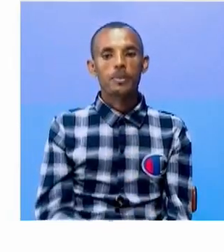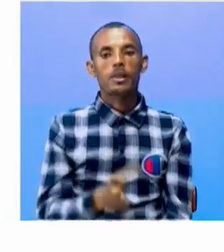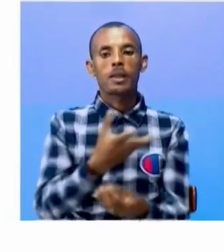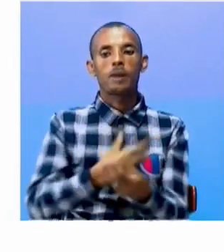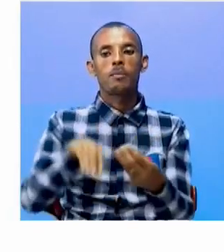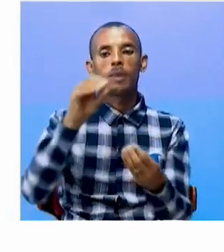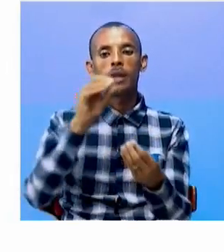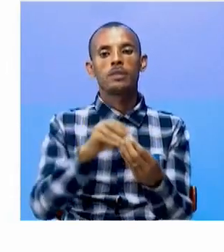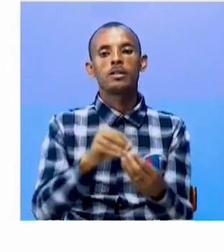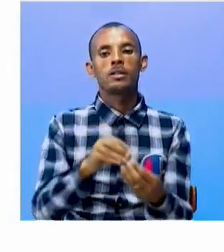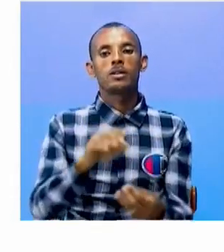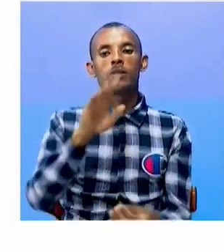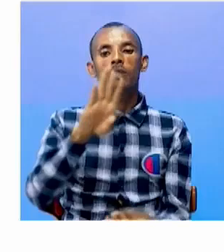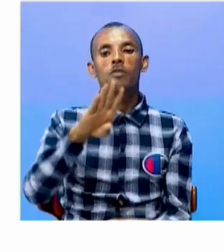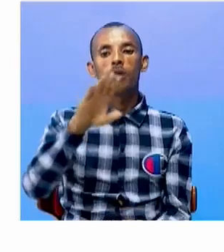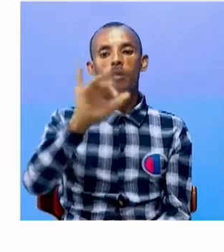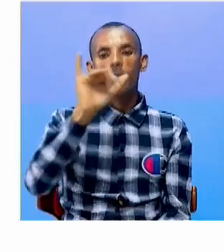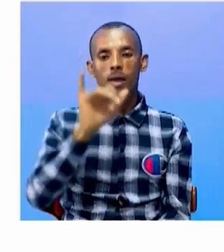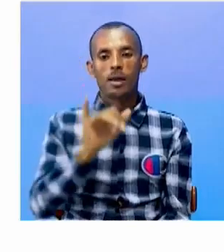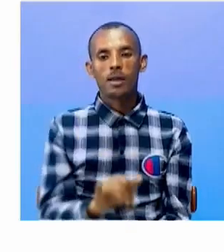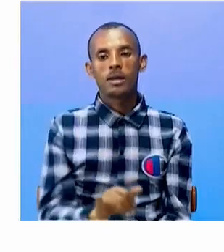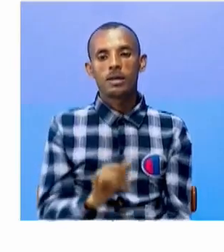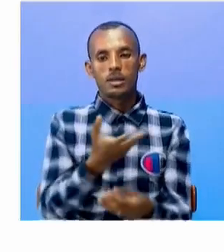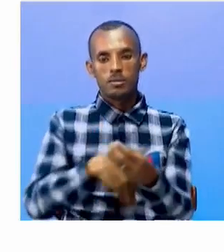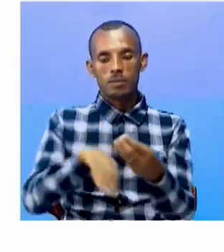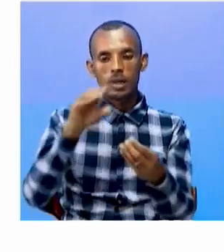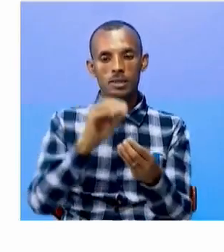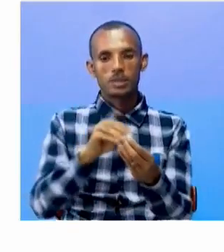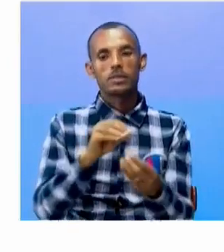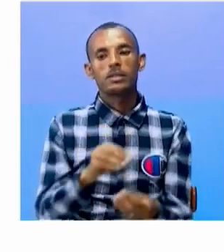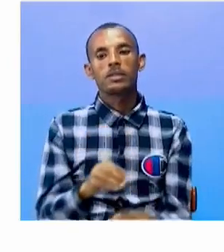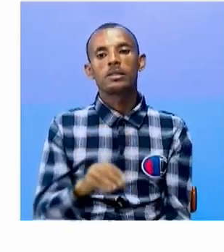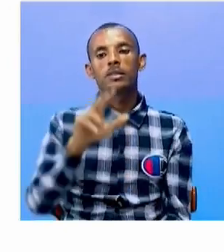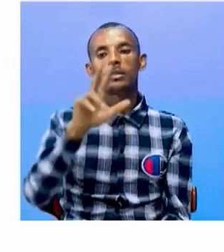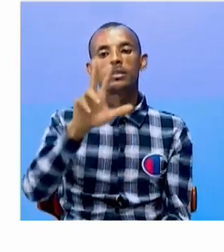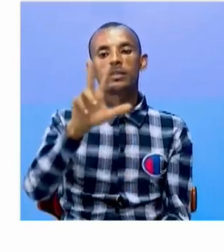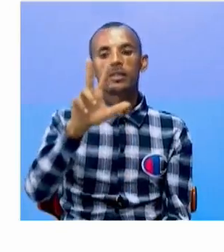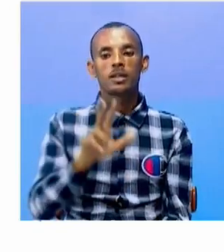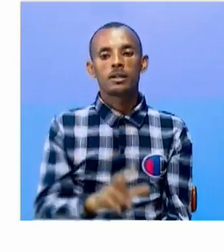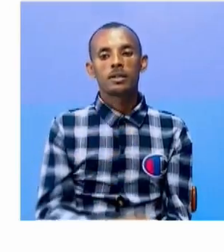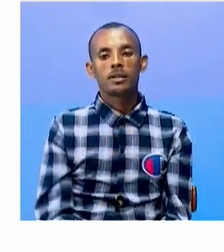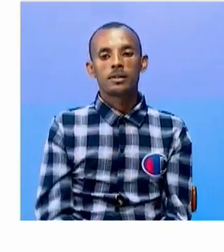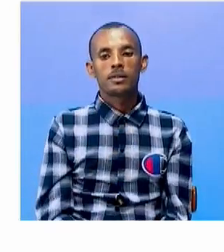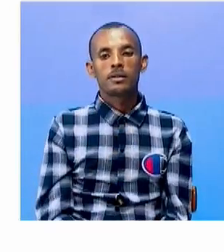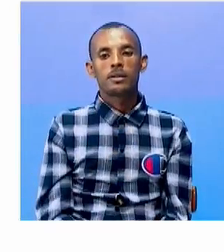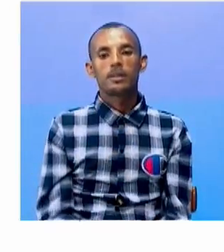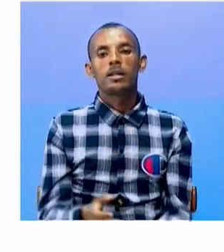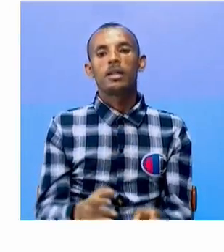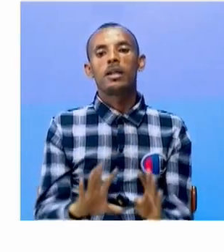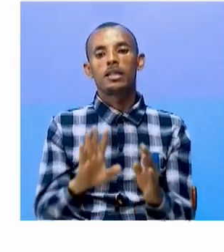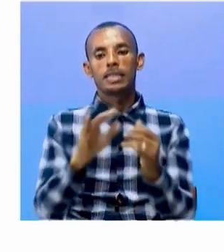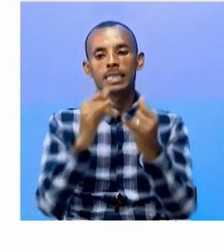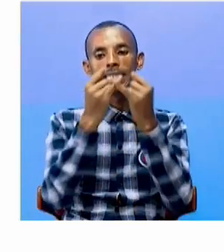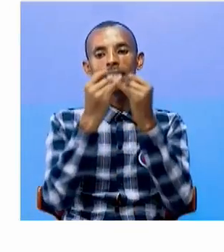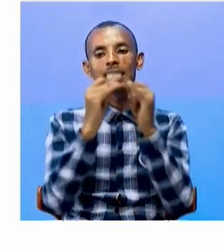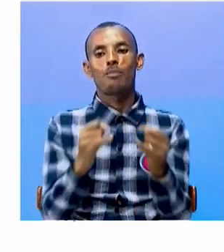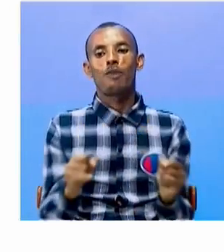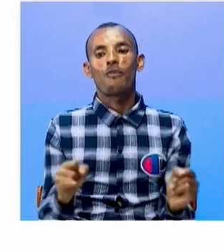plus 4y plus 3. Let's simplify this